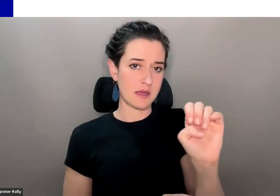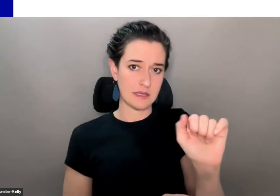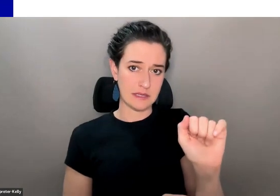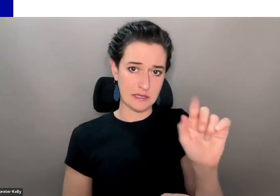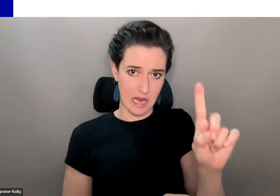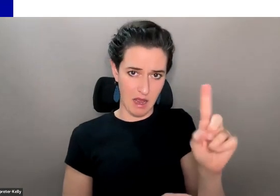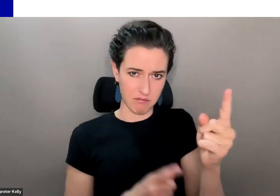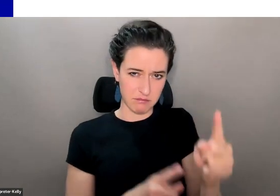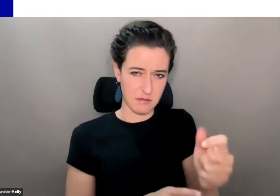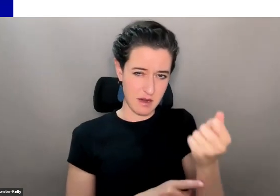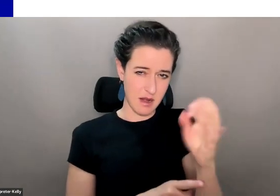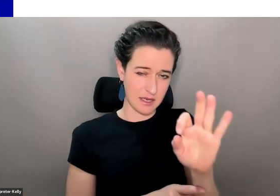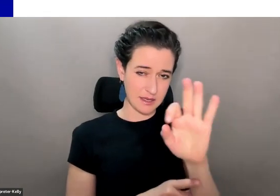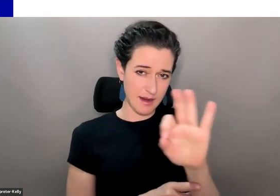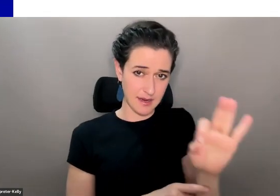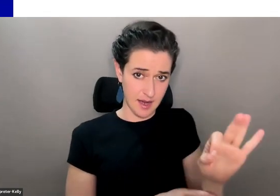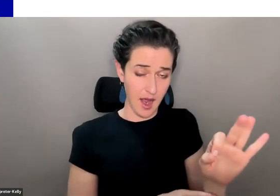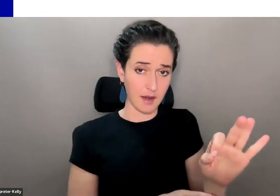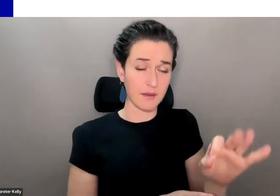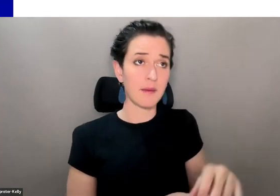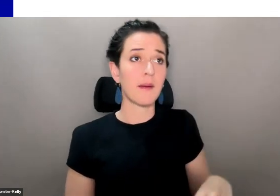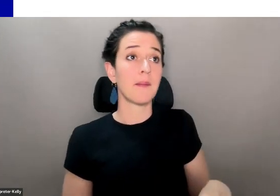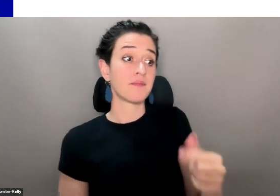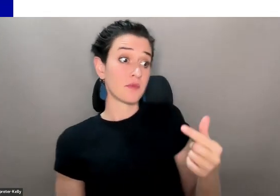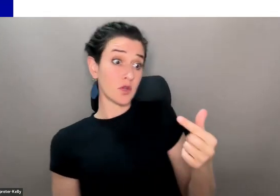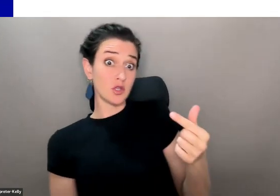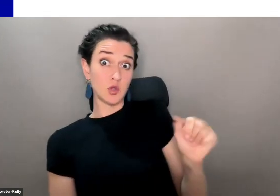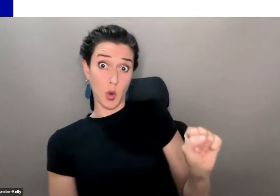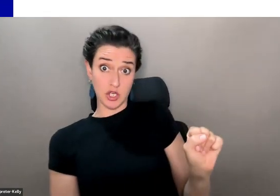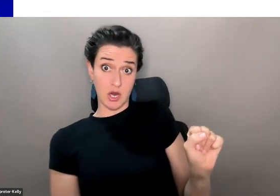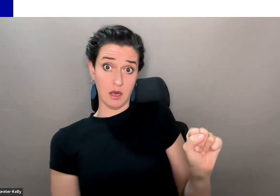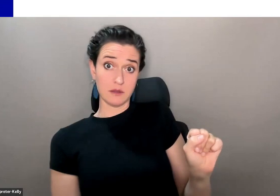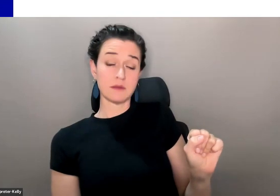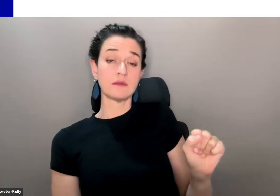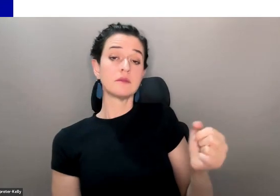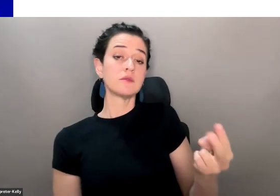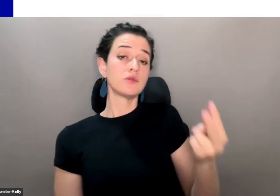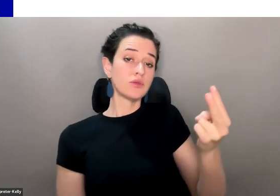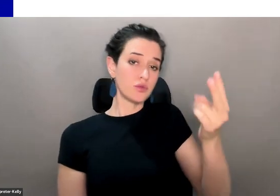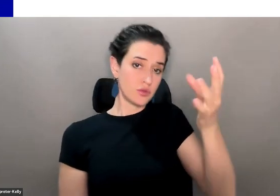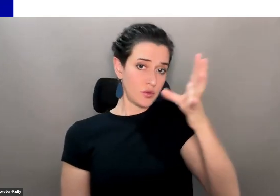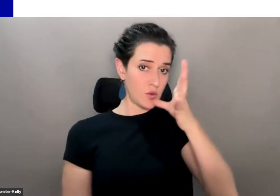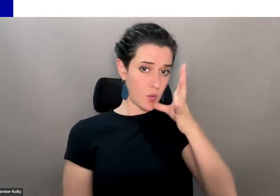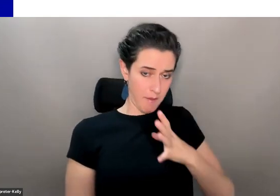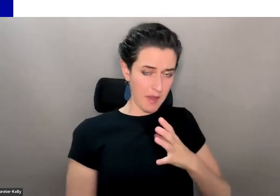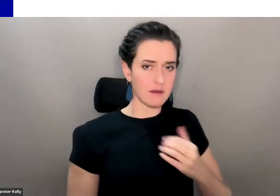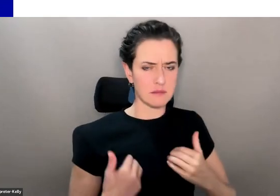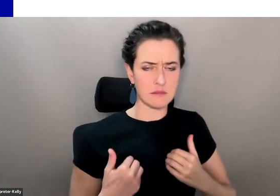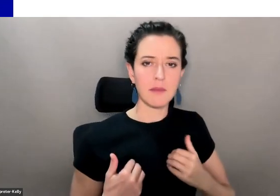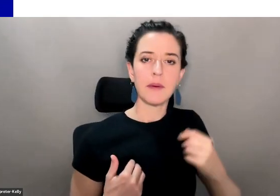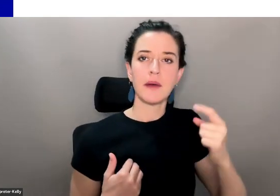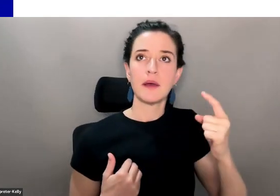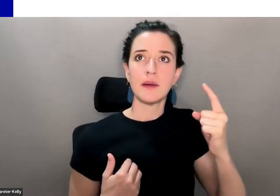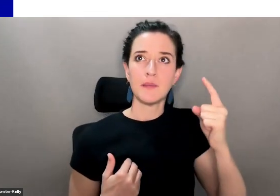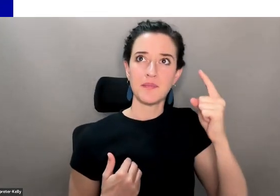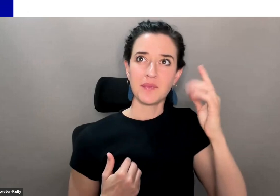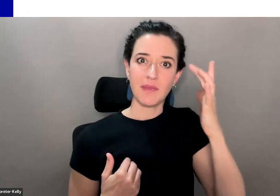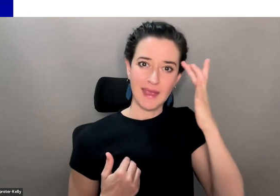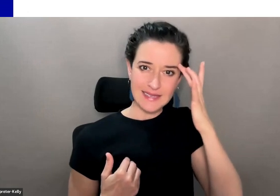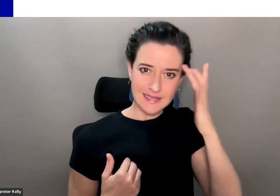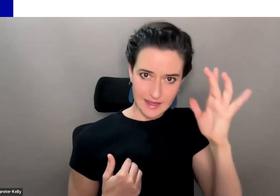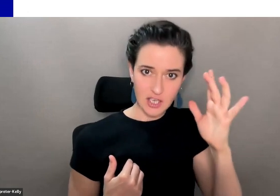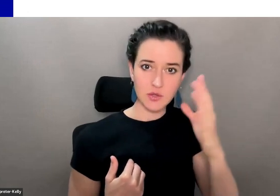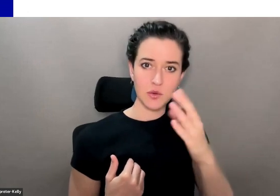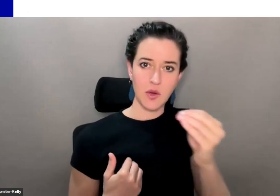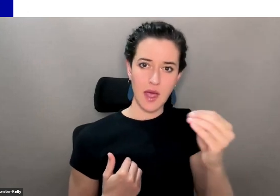by 2 women in Georgia, both with intellectual disabilities as well as mental health issues, the Supreme Court